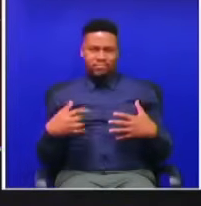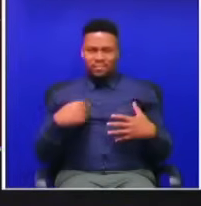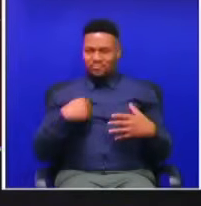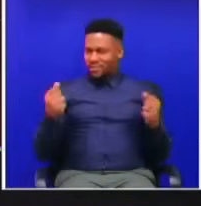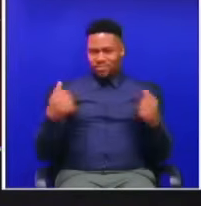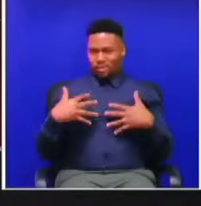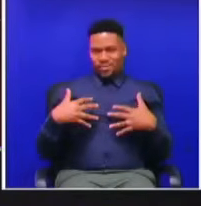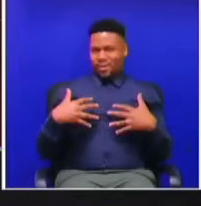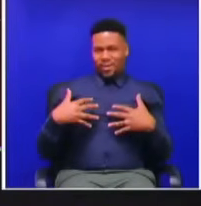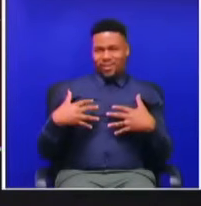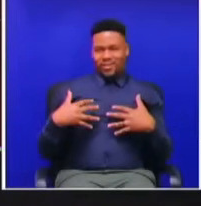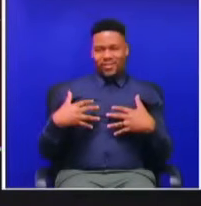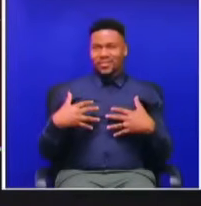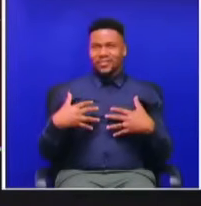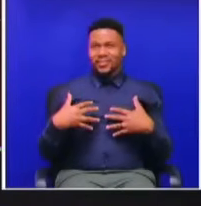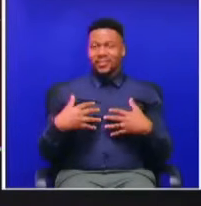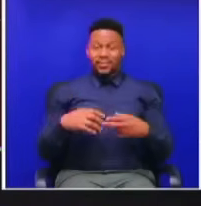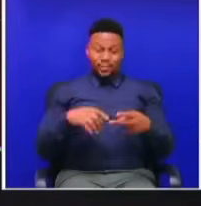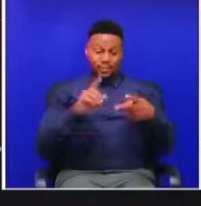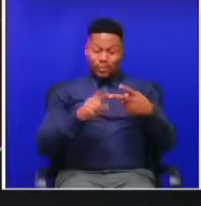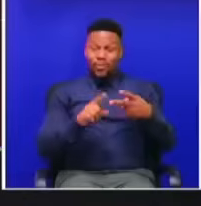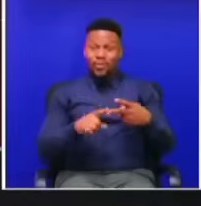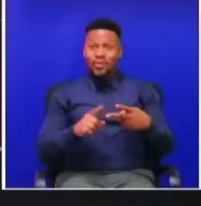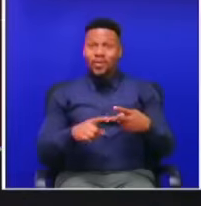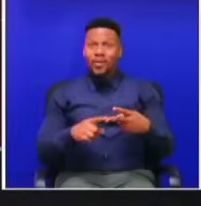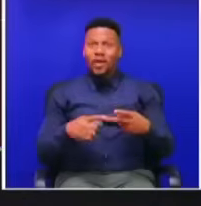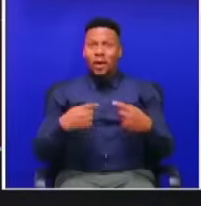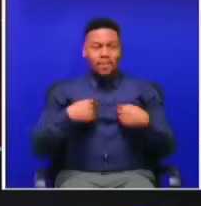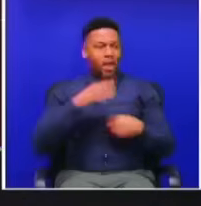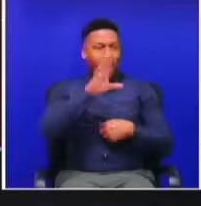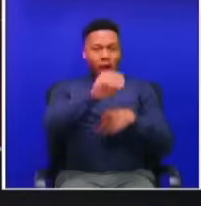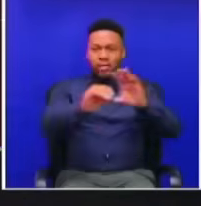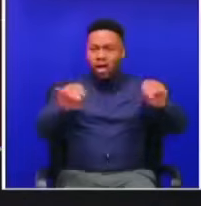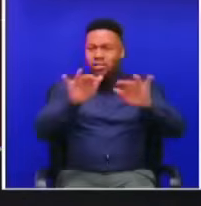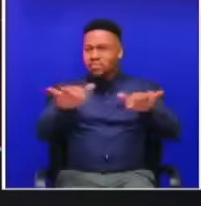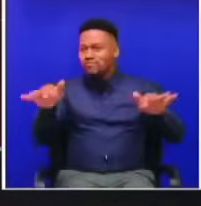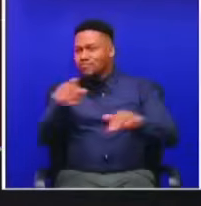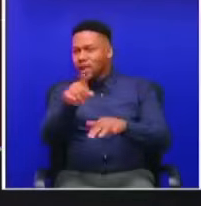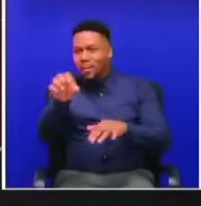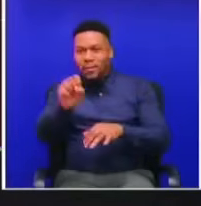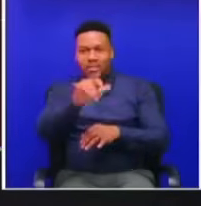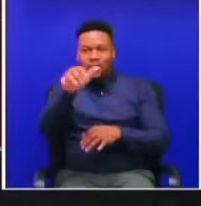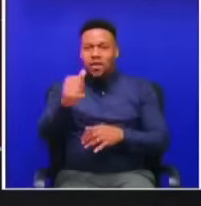shocked. Point number 2, I am not asking South Africans to provide the answer.